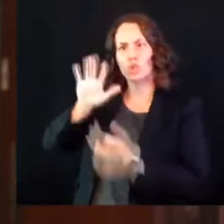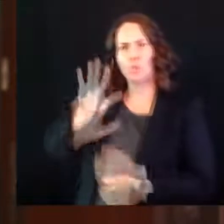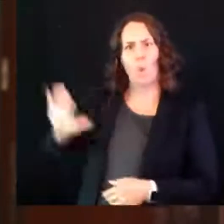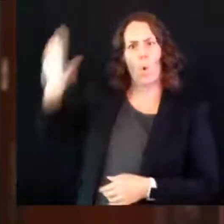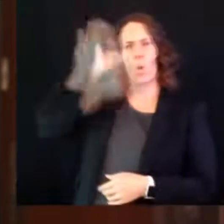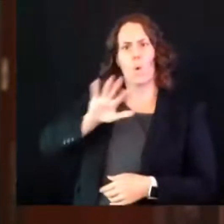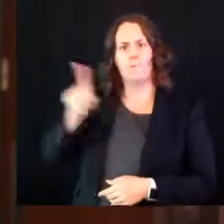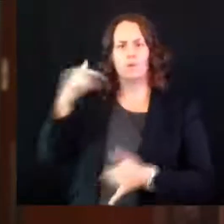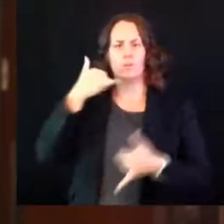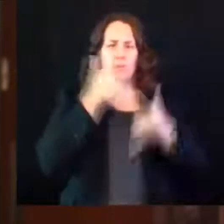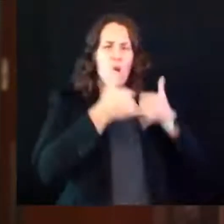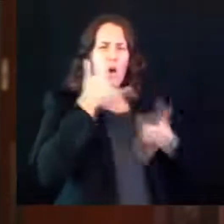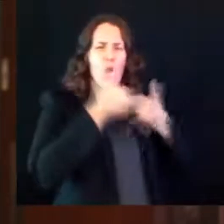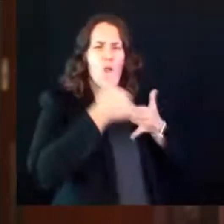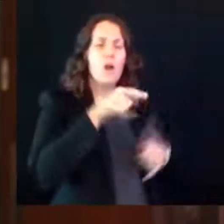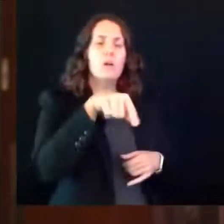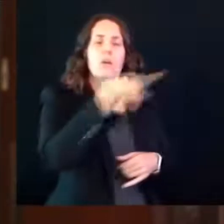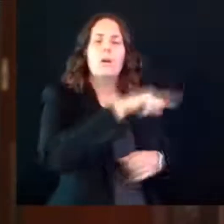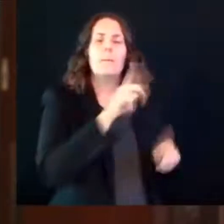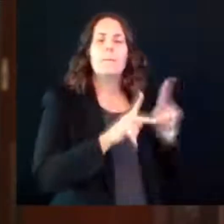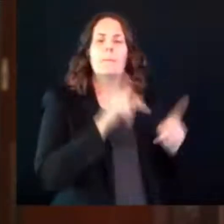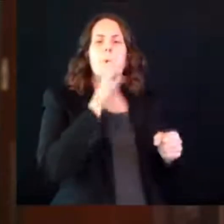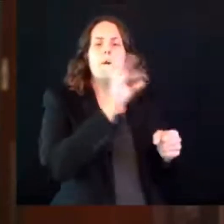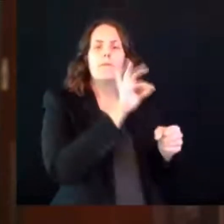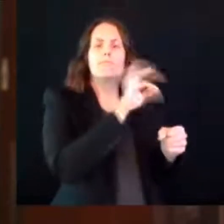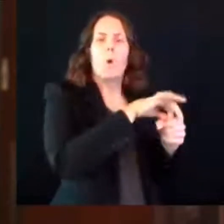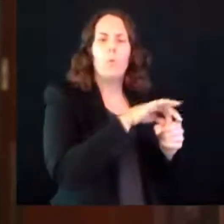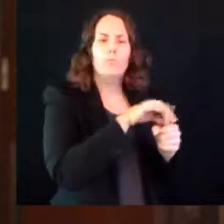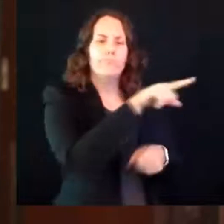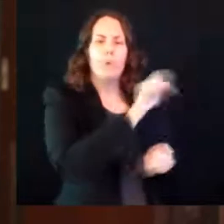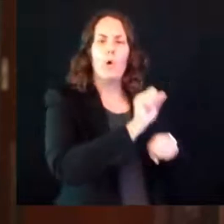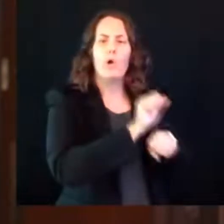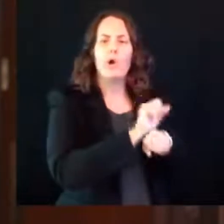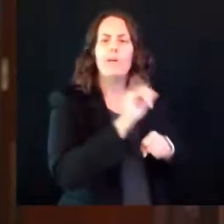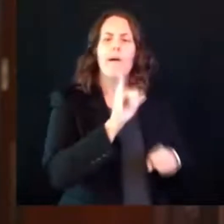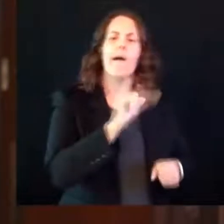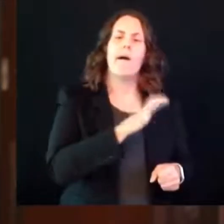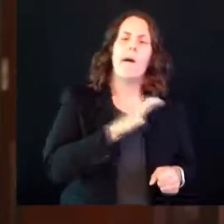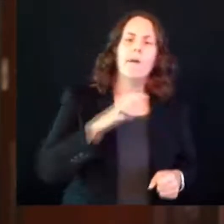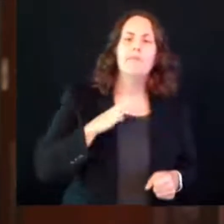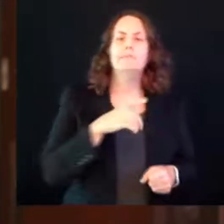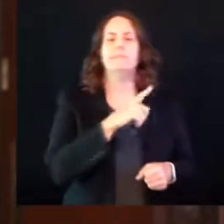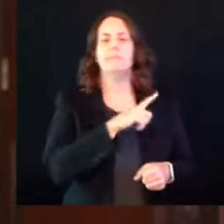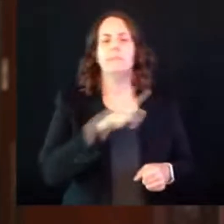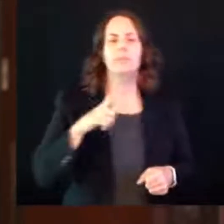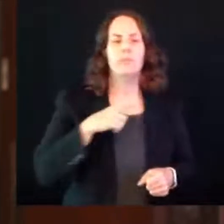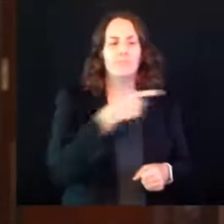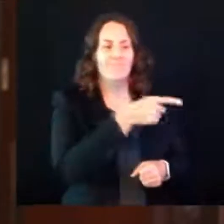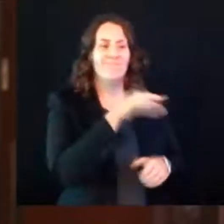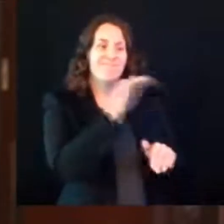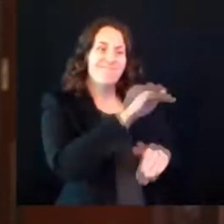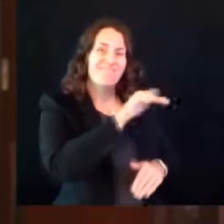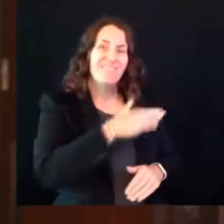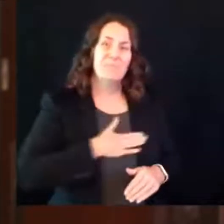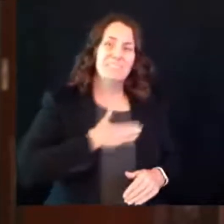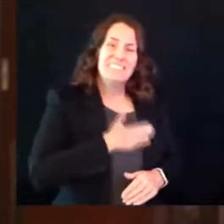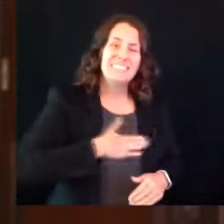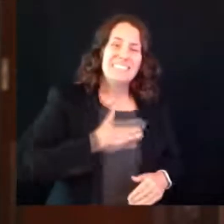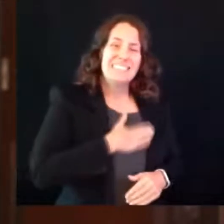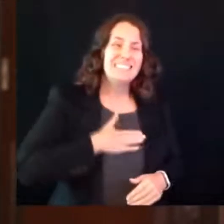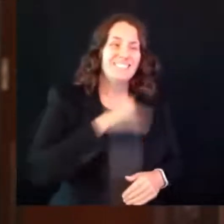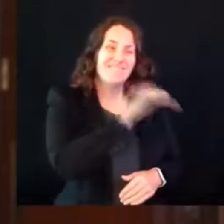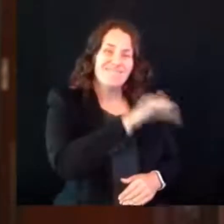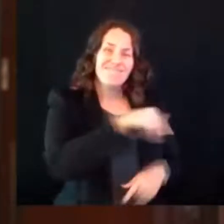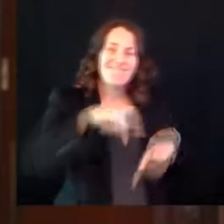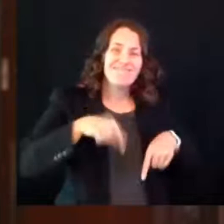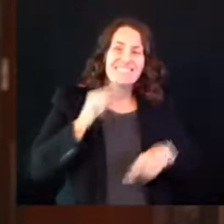spread this virus, stating, quote, "To say that providing care to these patients is severely straining our local